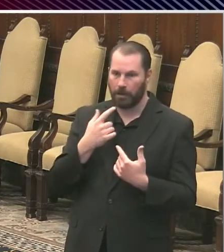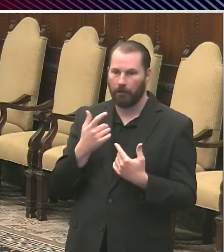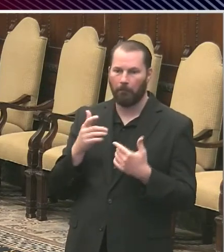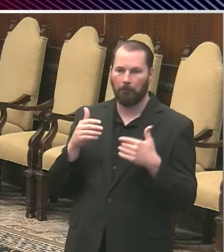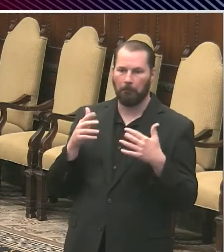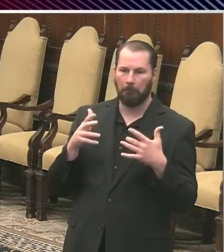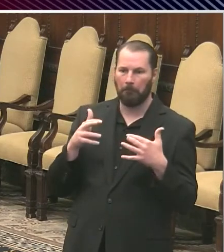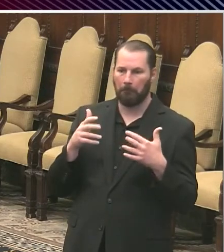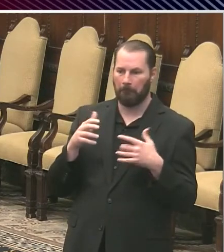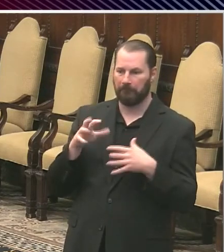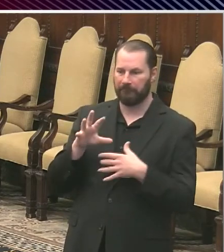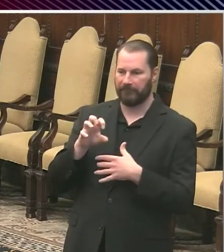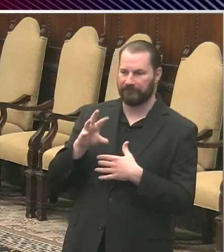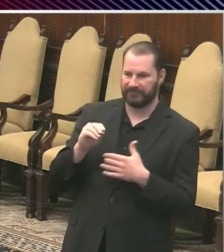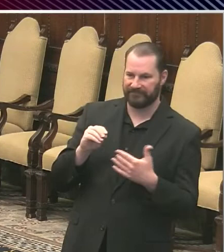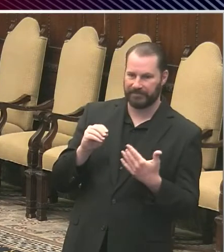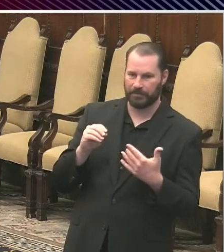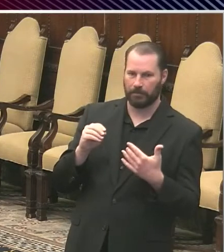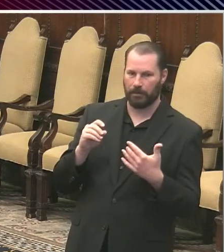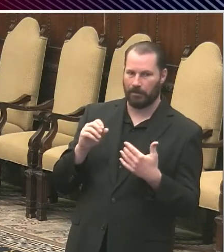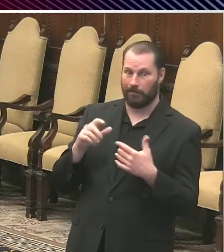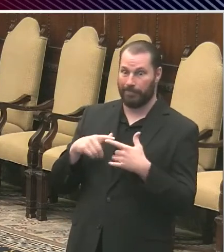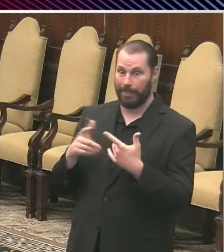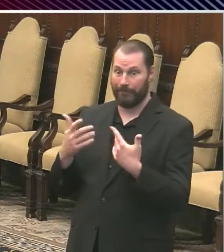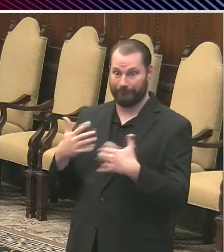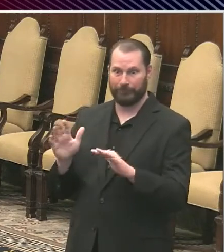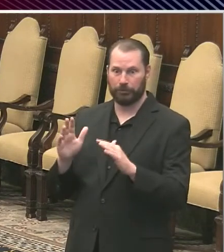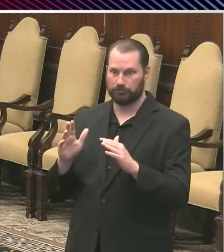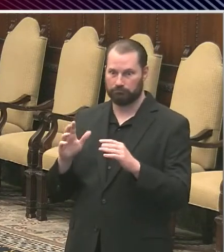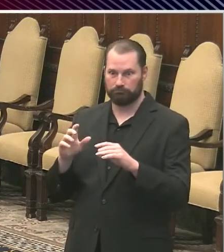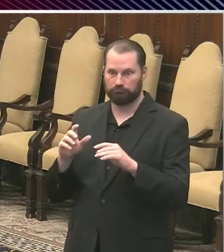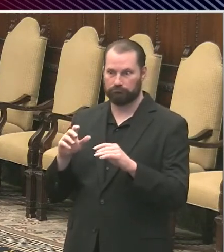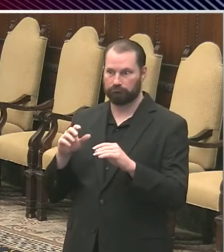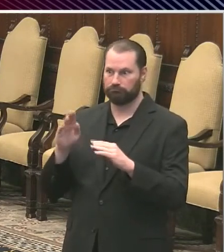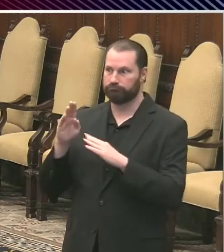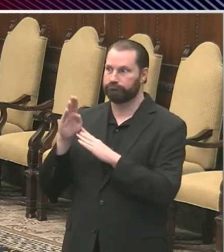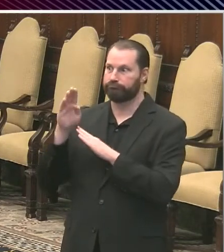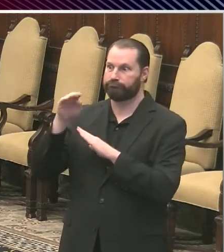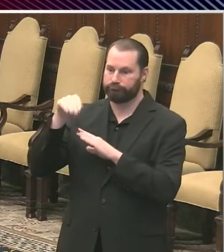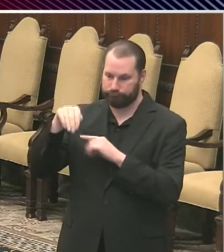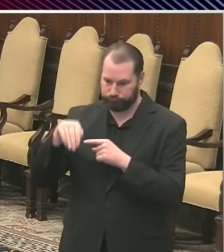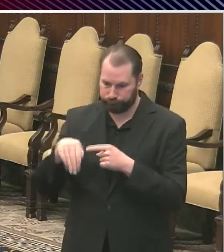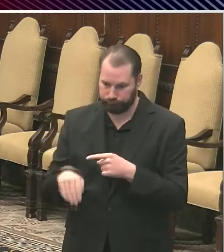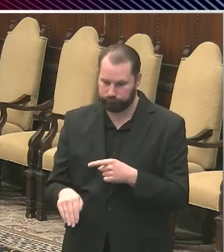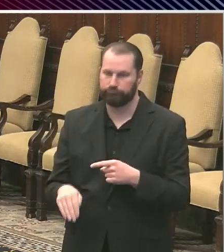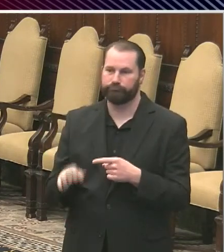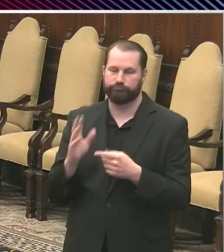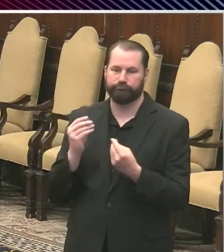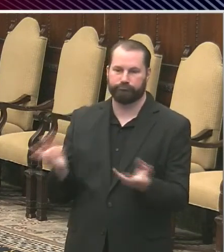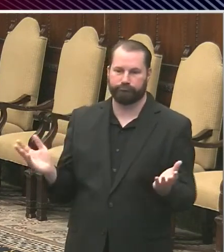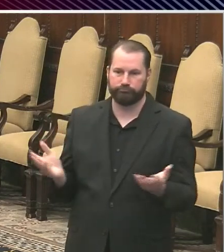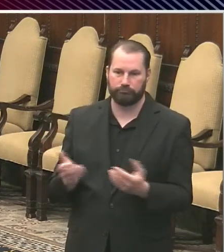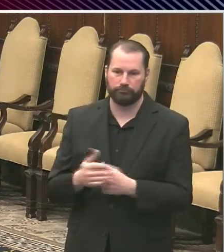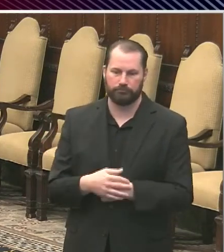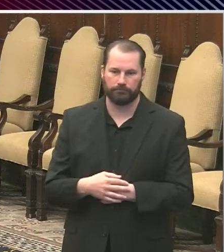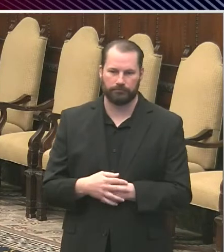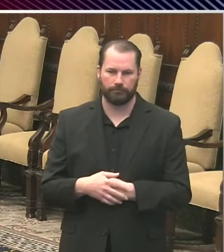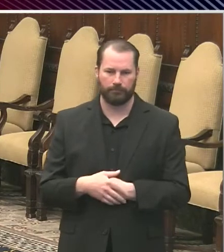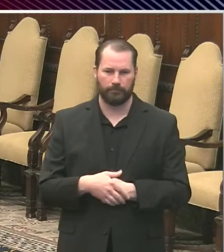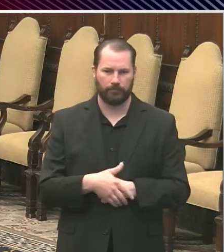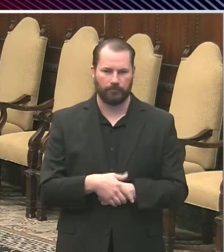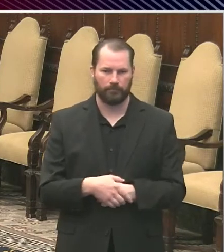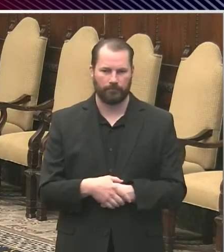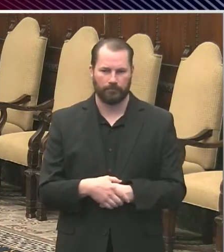then we'll hope that the graph will continue to go down from there. All right. And one other question for you, Dr. Farley, just for a moment here. On Thursday, President Trump appeared